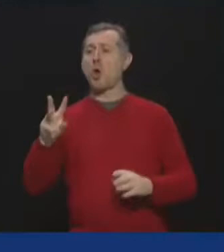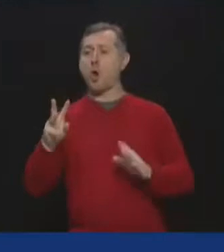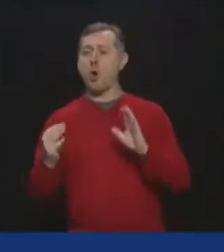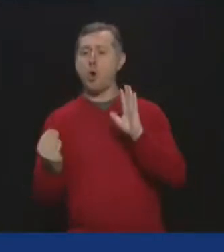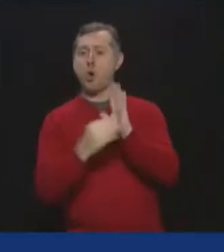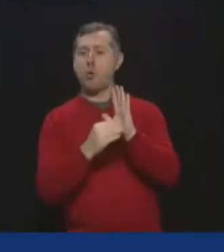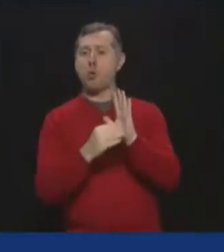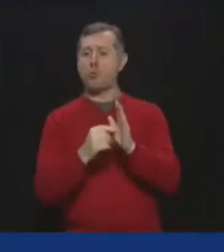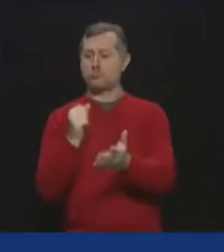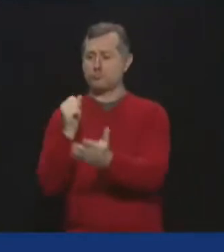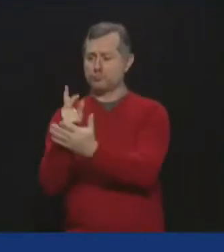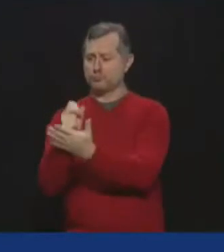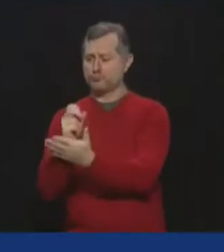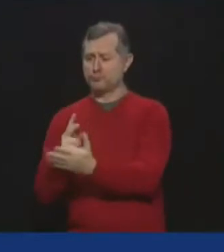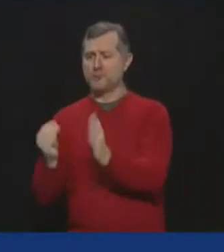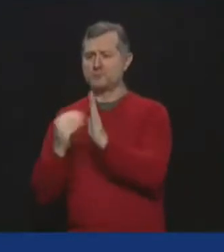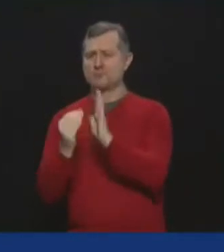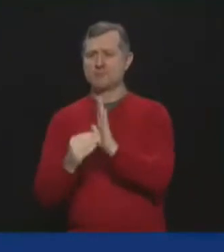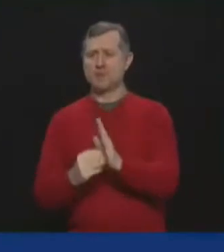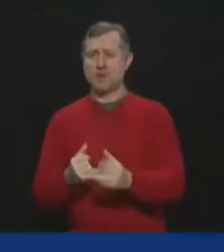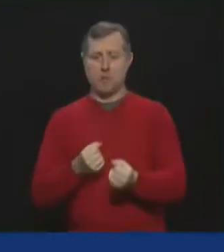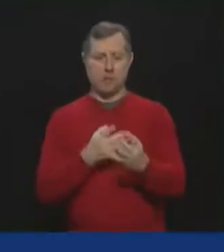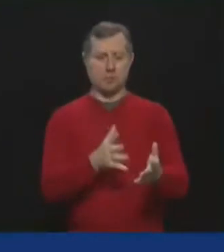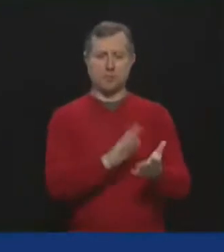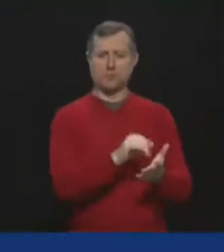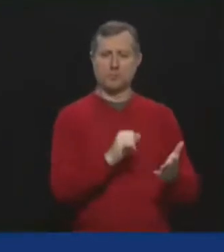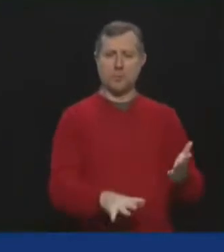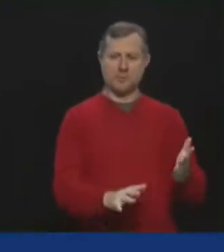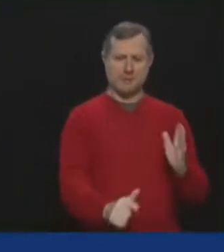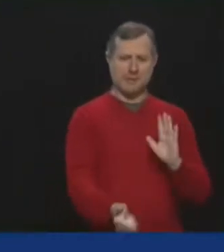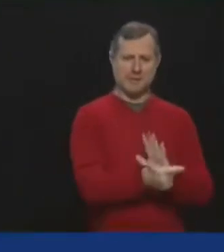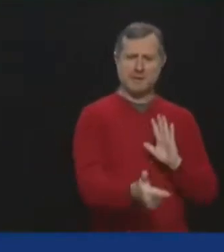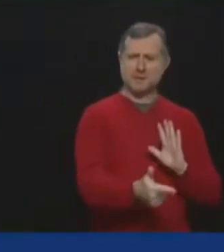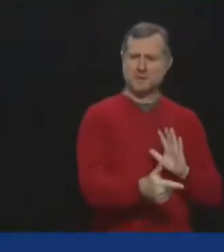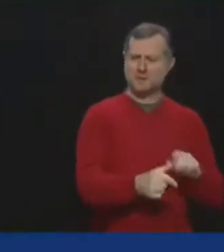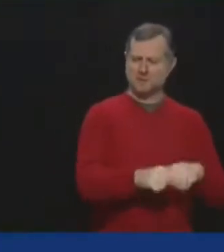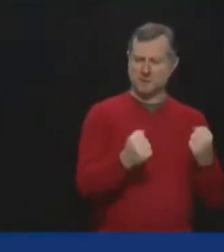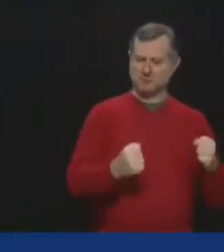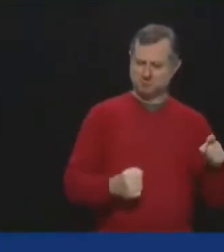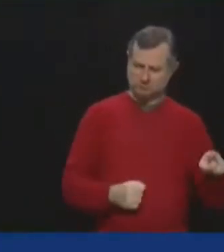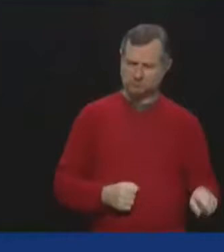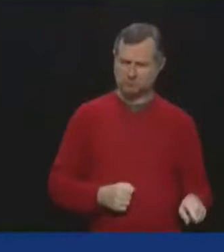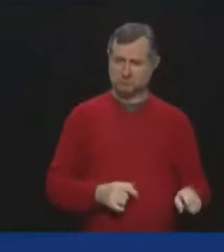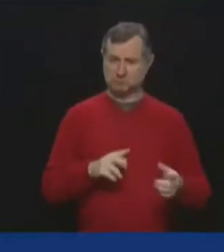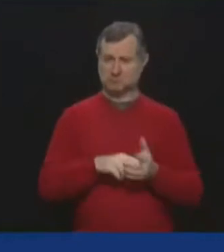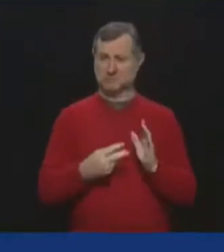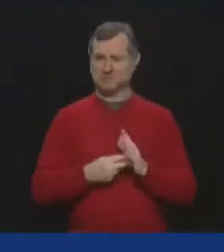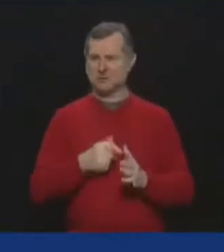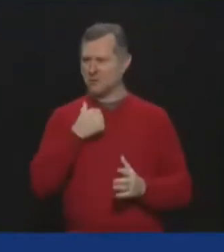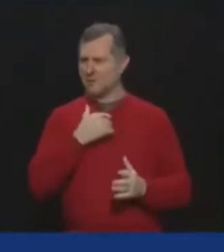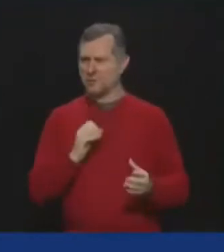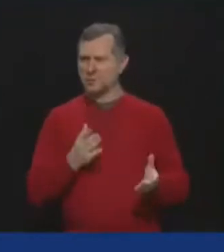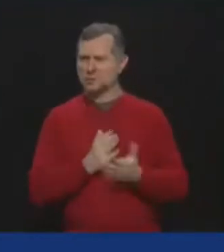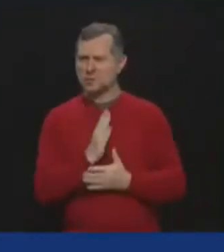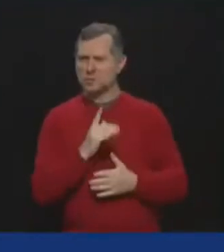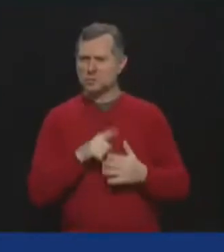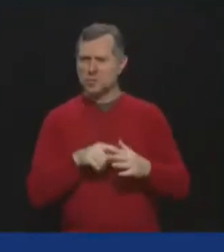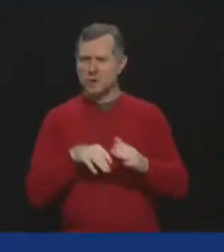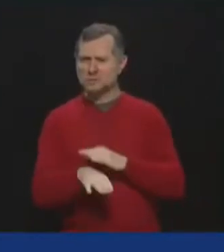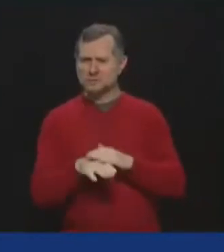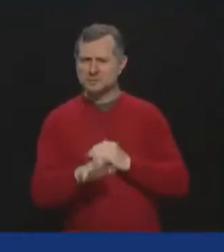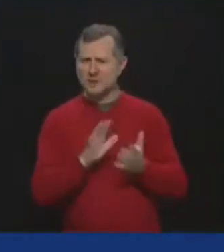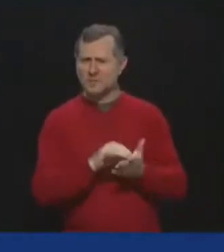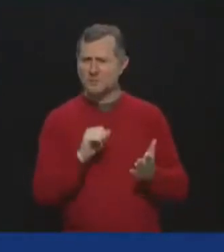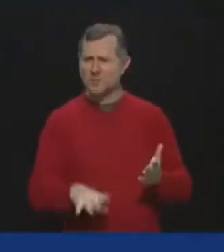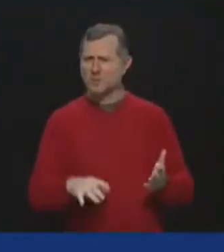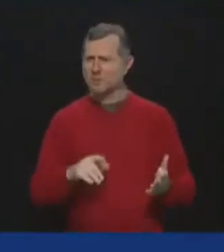that will make abortion illegal, that will eliminate the right to abortion like the Texas